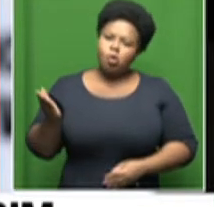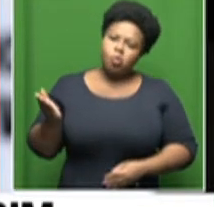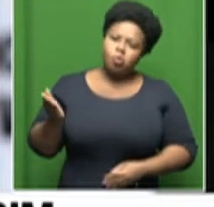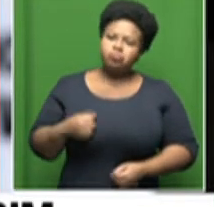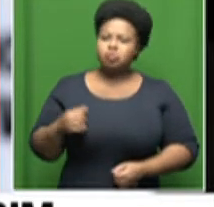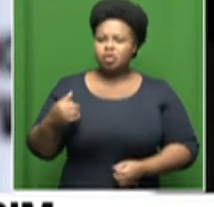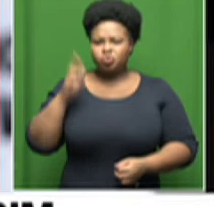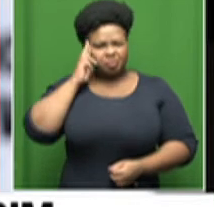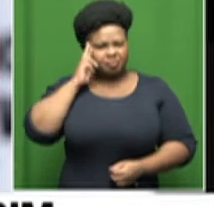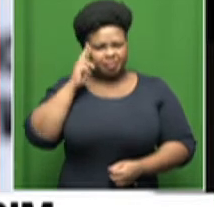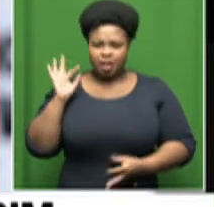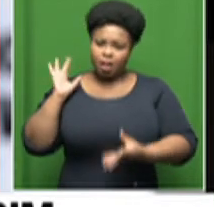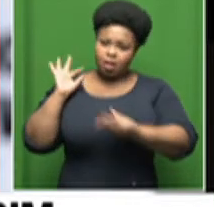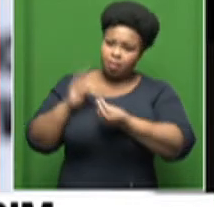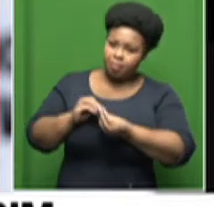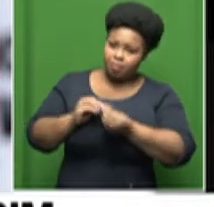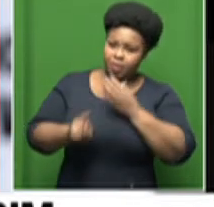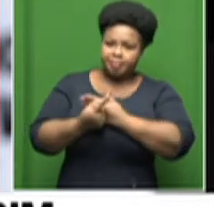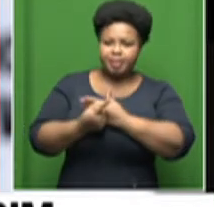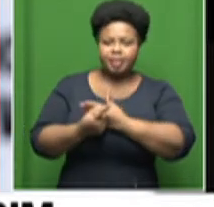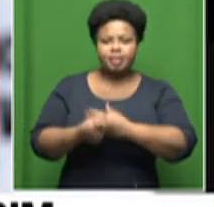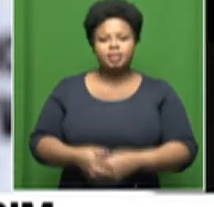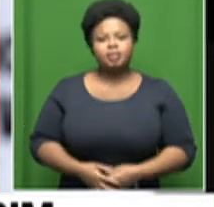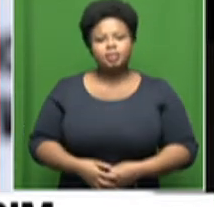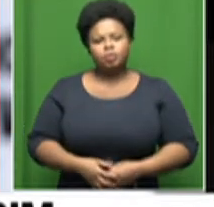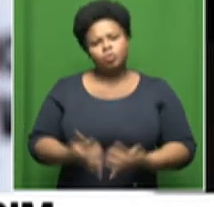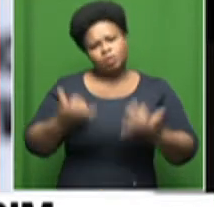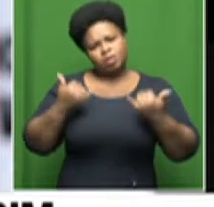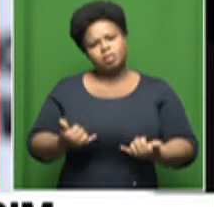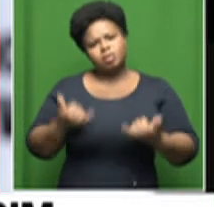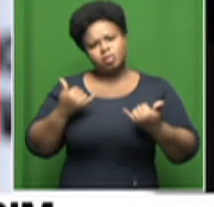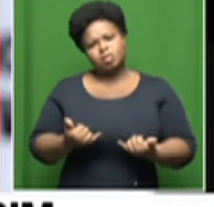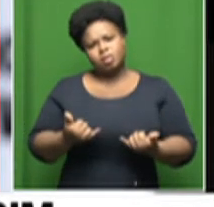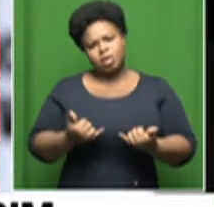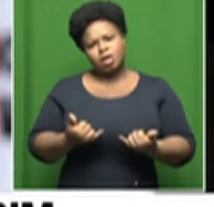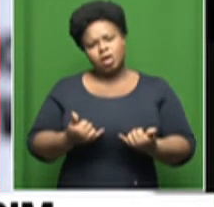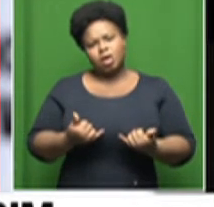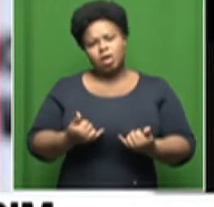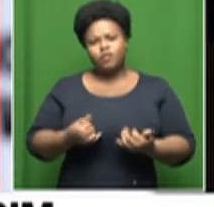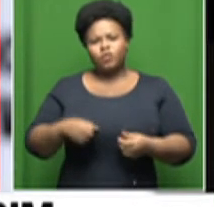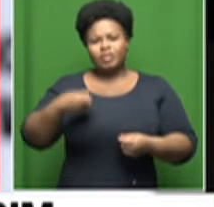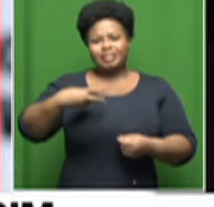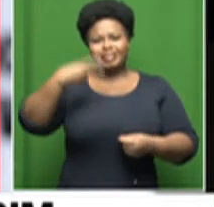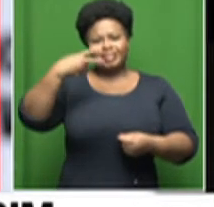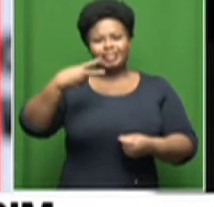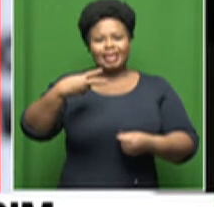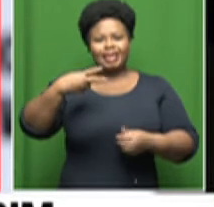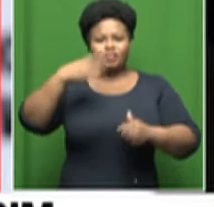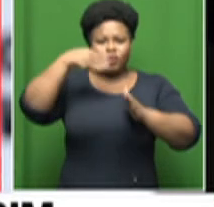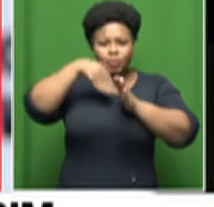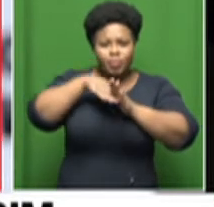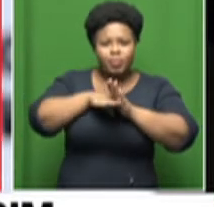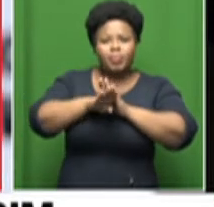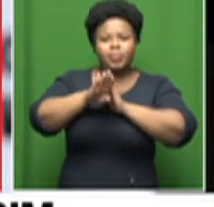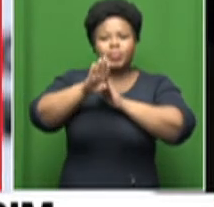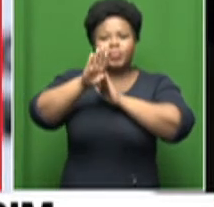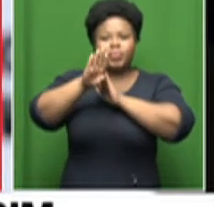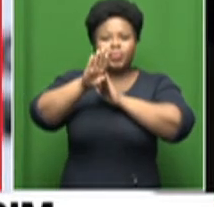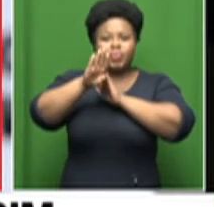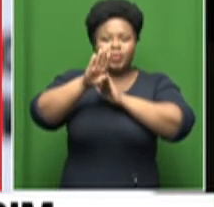we are, I mean, we are now very close to the end of the second wave. Our numbers have come down